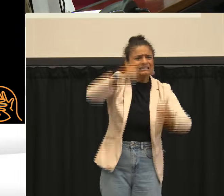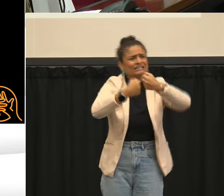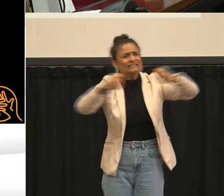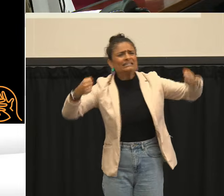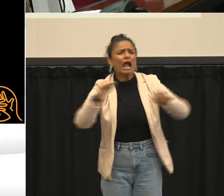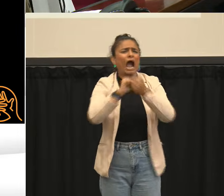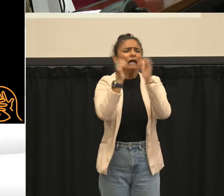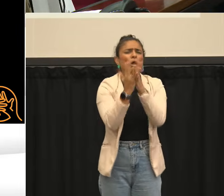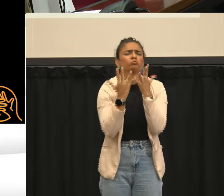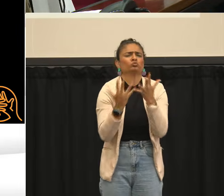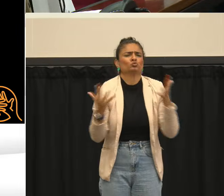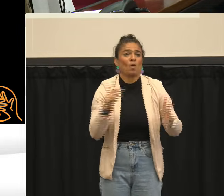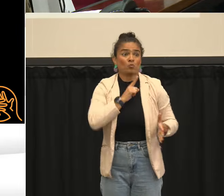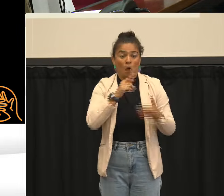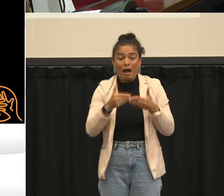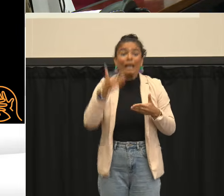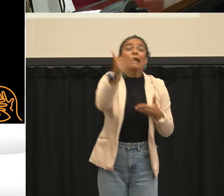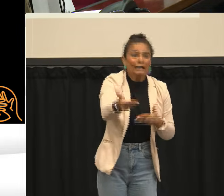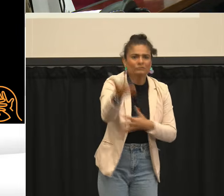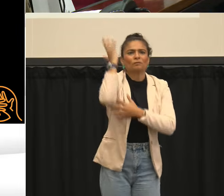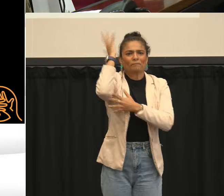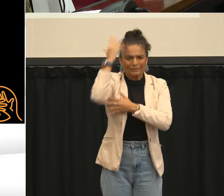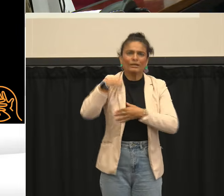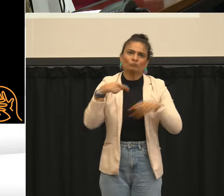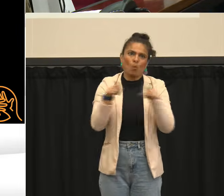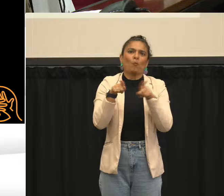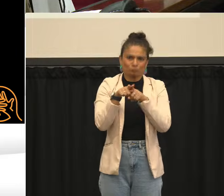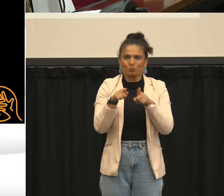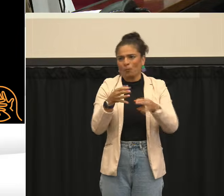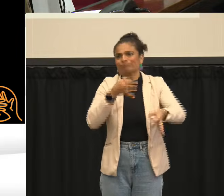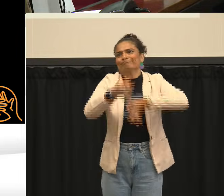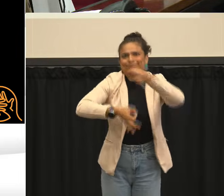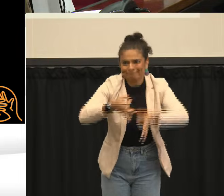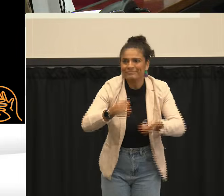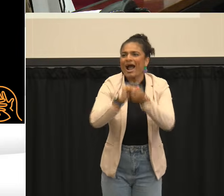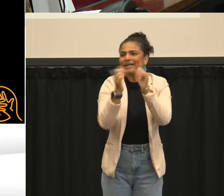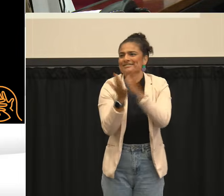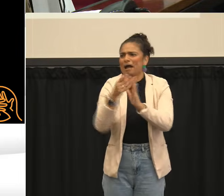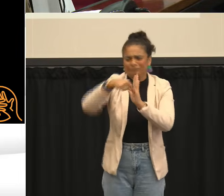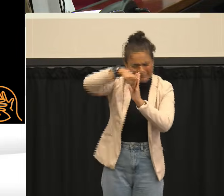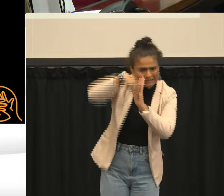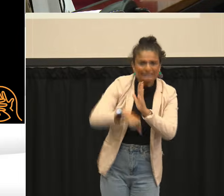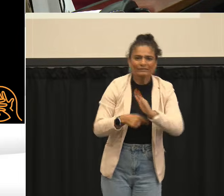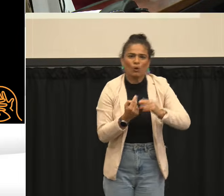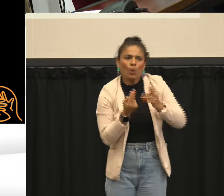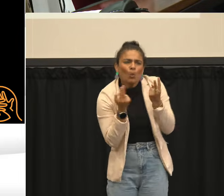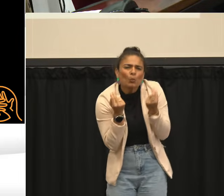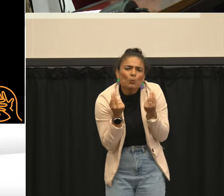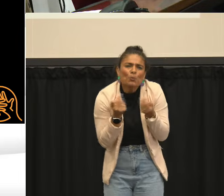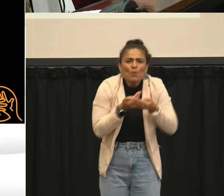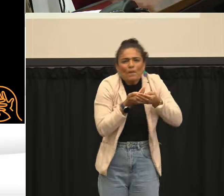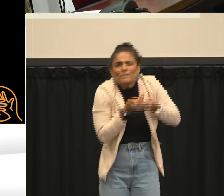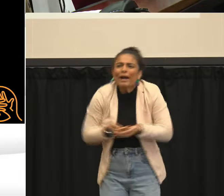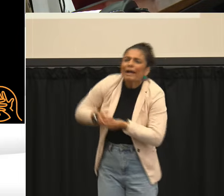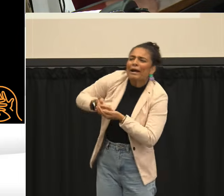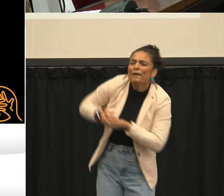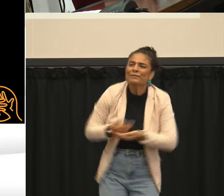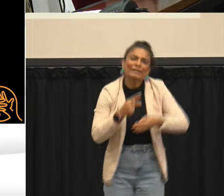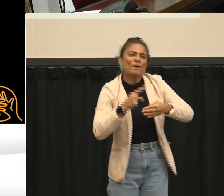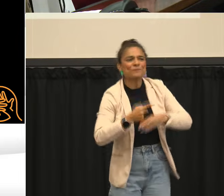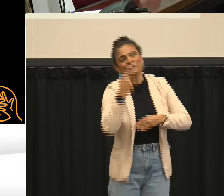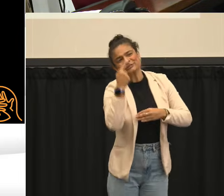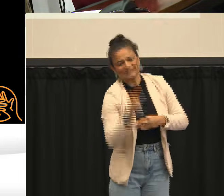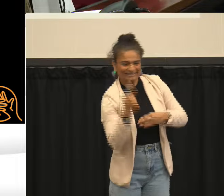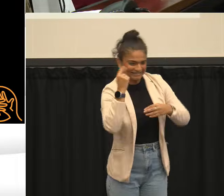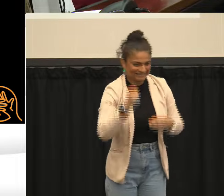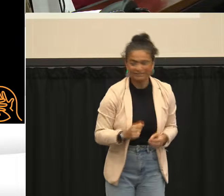develop, we sort of don't want to stretch ourselves too thin. We've got a lot of other projects that we are doing within HandLab,